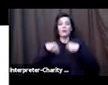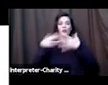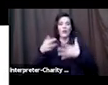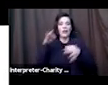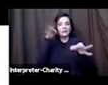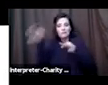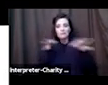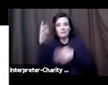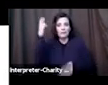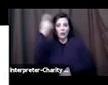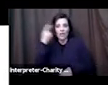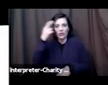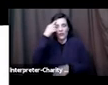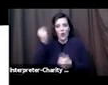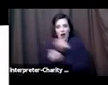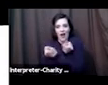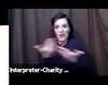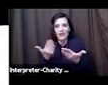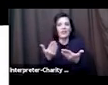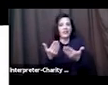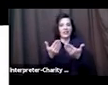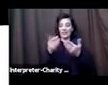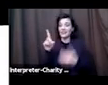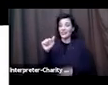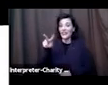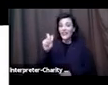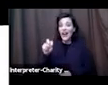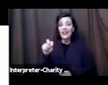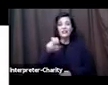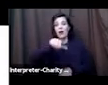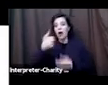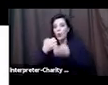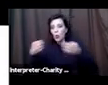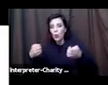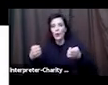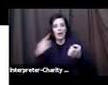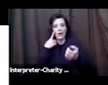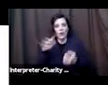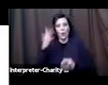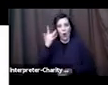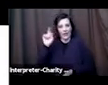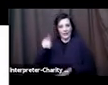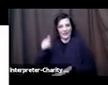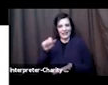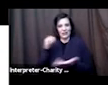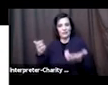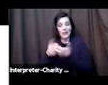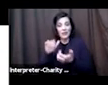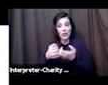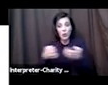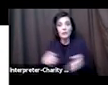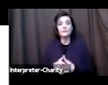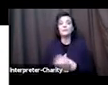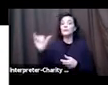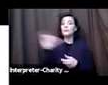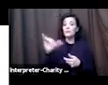we're requesting, the device mounting switches, any of that stuff, rationales for it. We want to talk about a couple different options